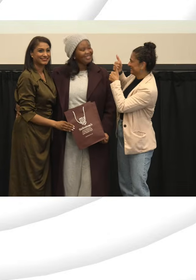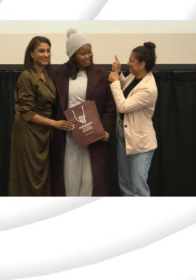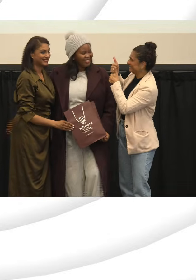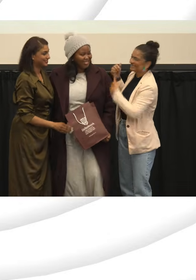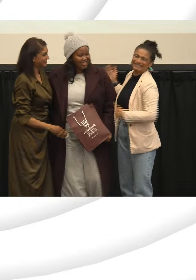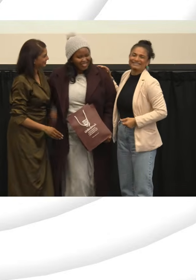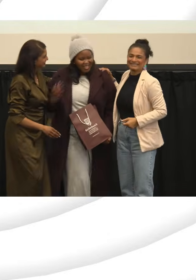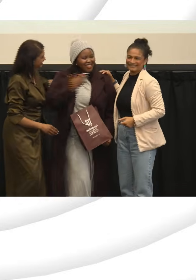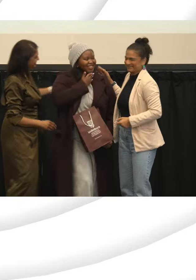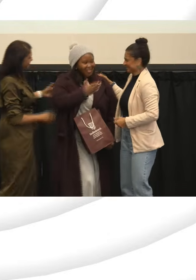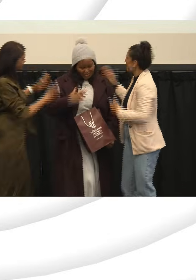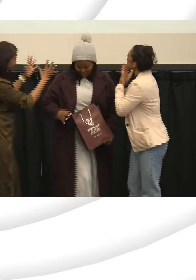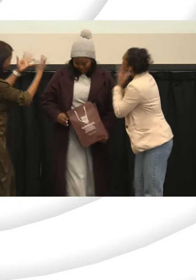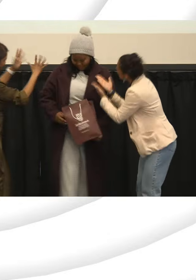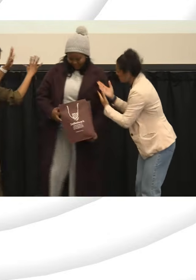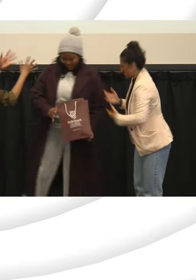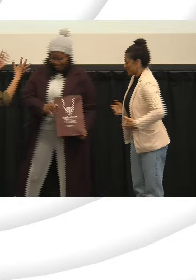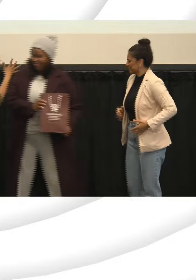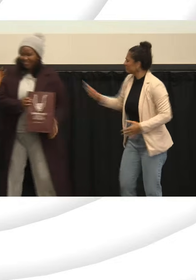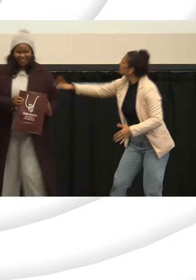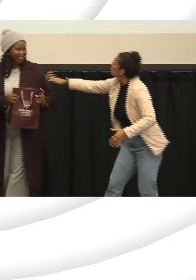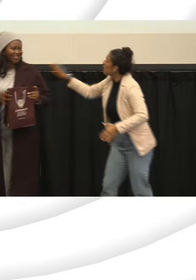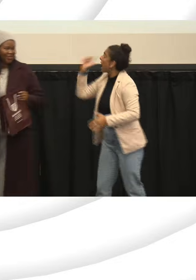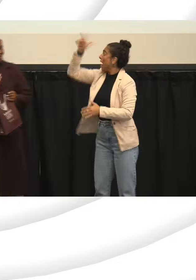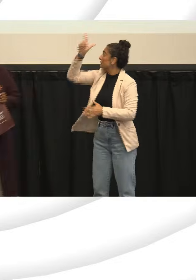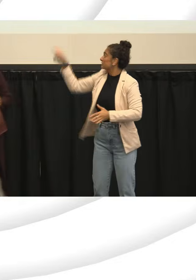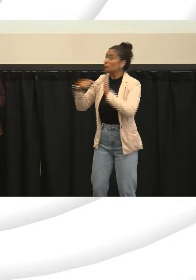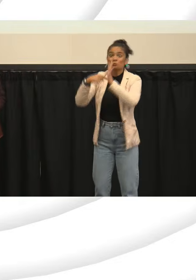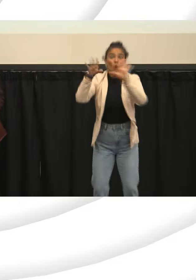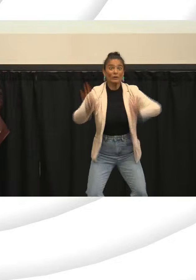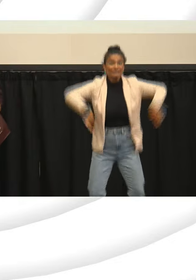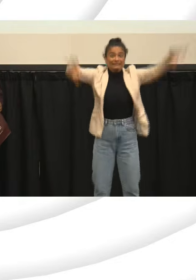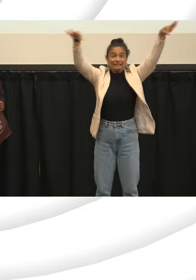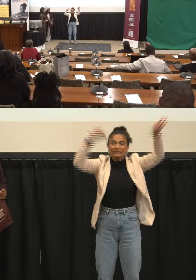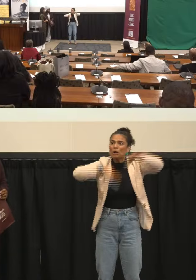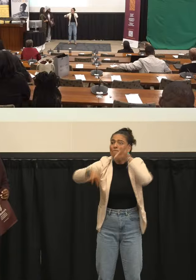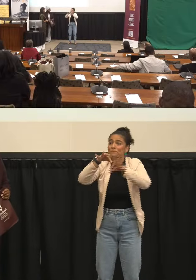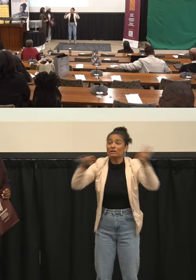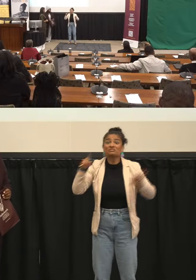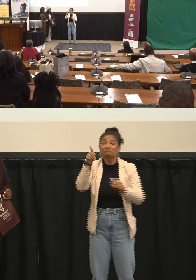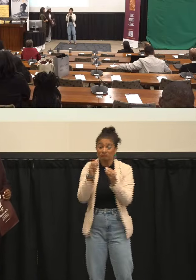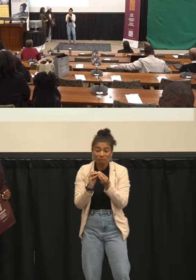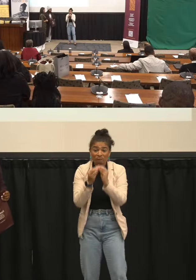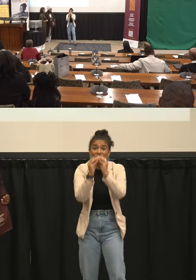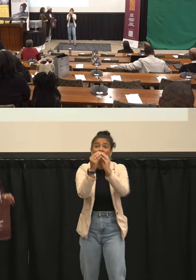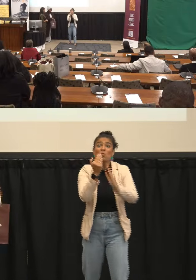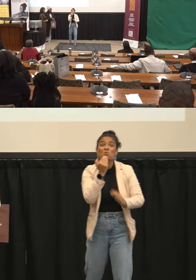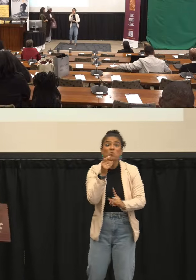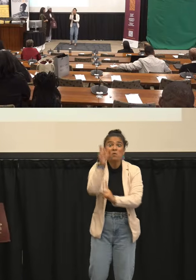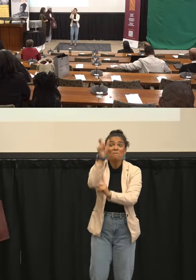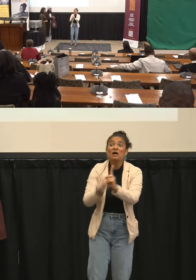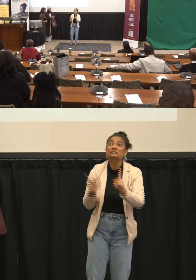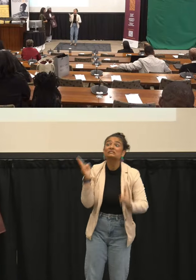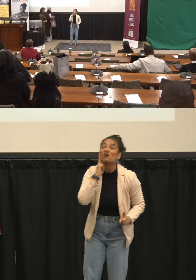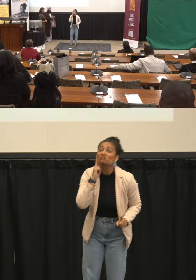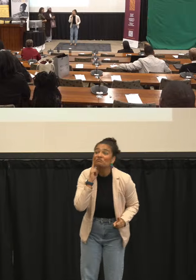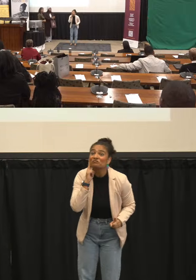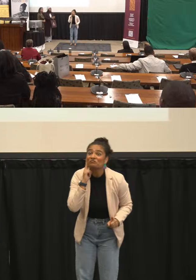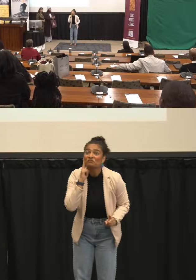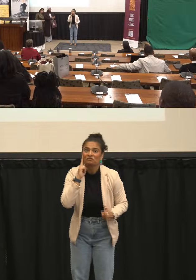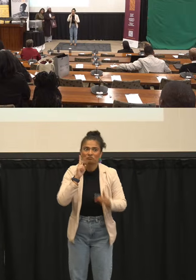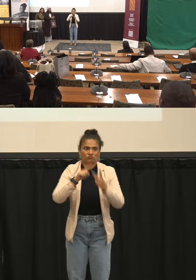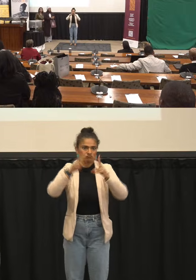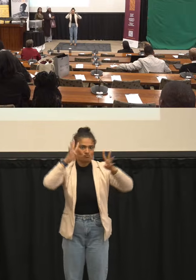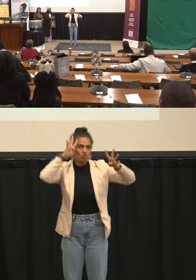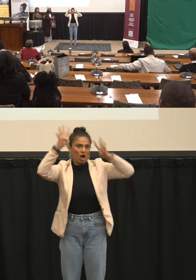Thank you. Thank you so much. We hope you enjoy that. And you can show us what prize you got. It